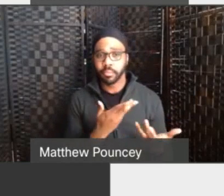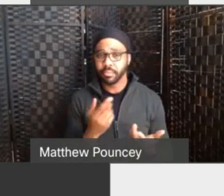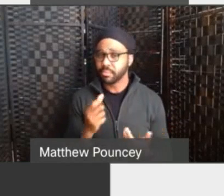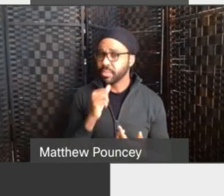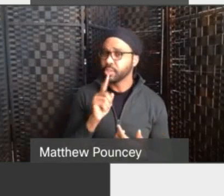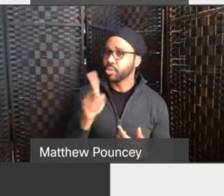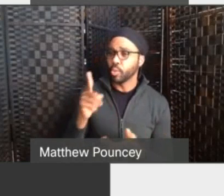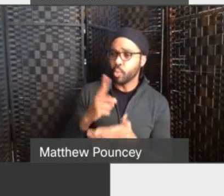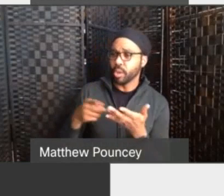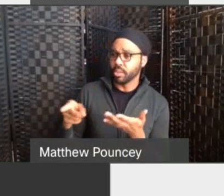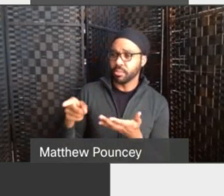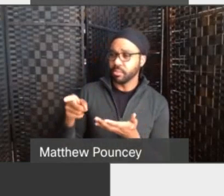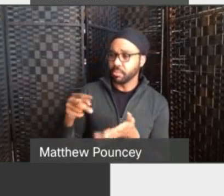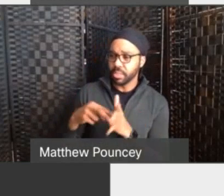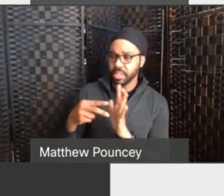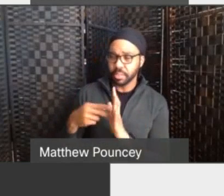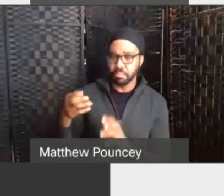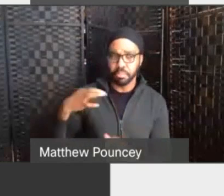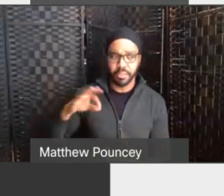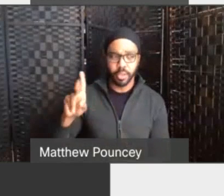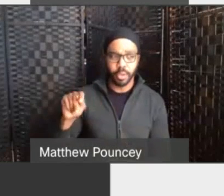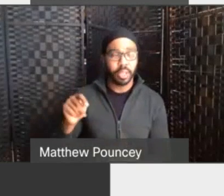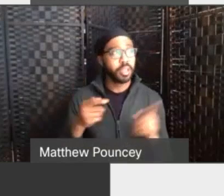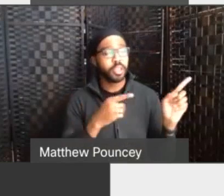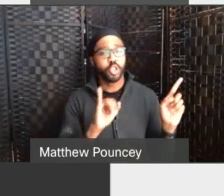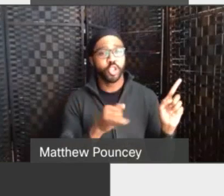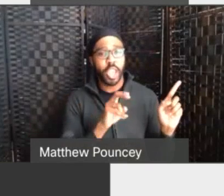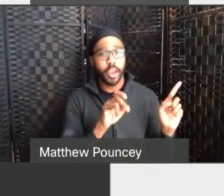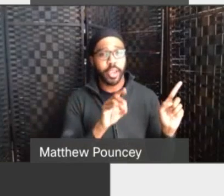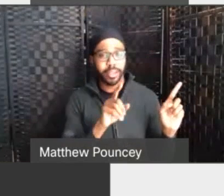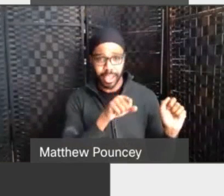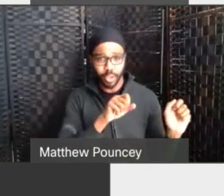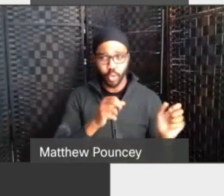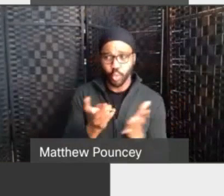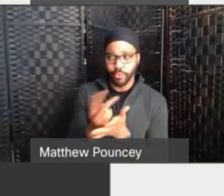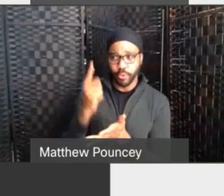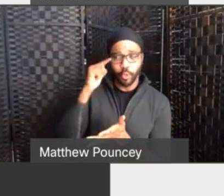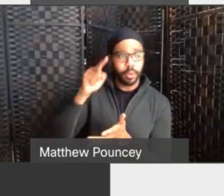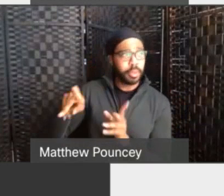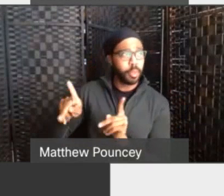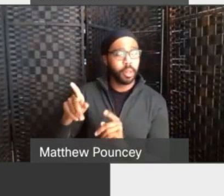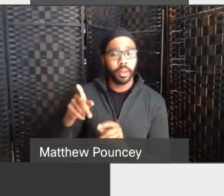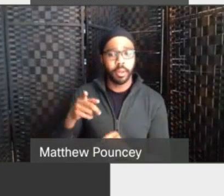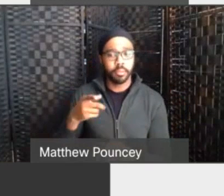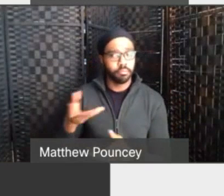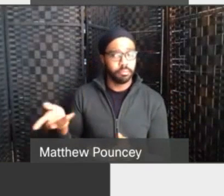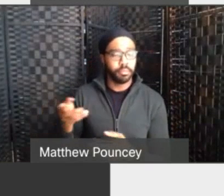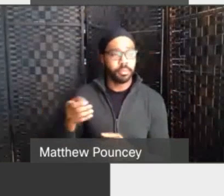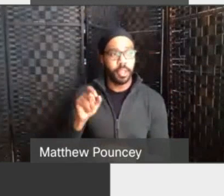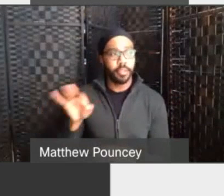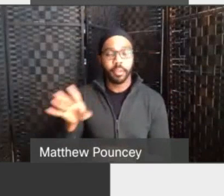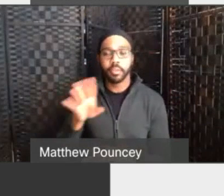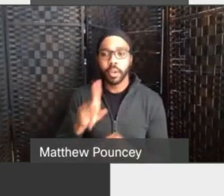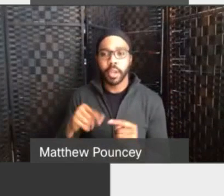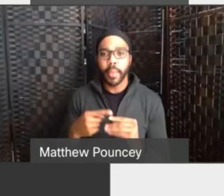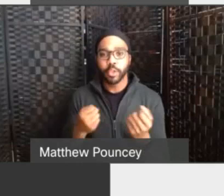don't know what kind. So if maybe I'm here, Jared, if Andy. you could just review for people sort of if they're talking